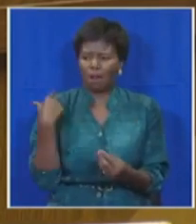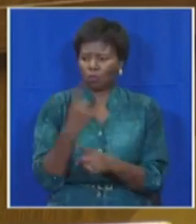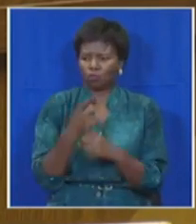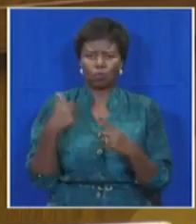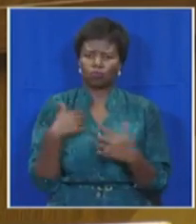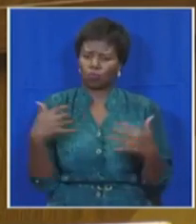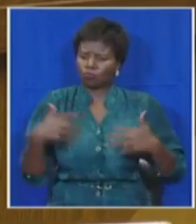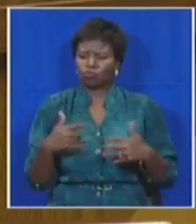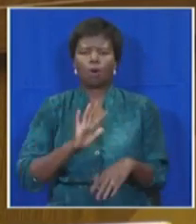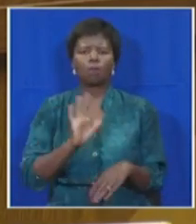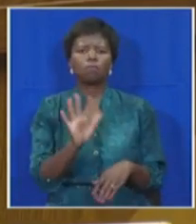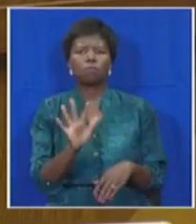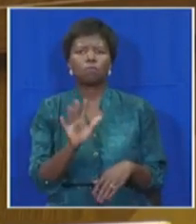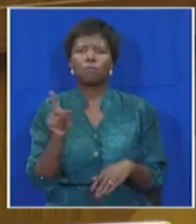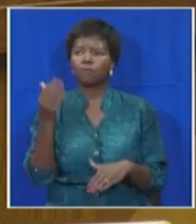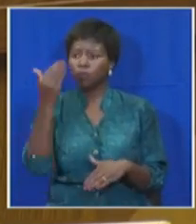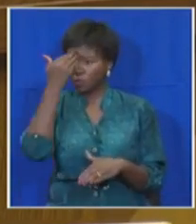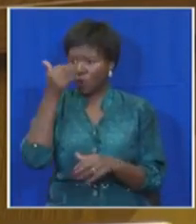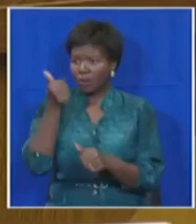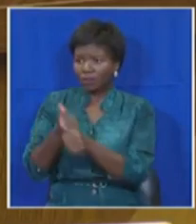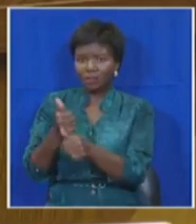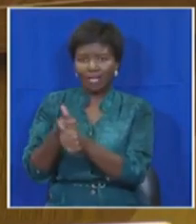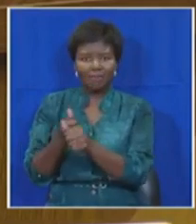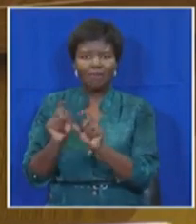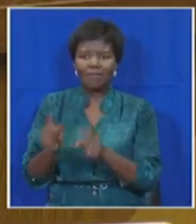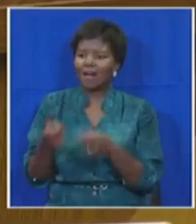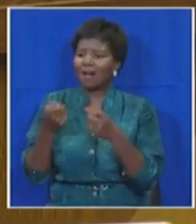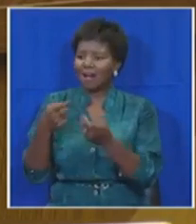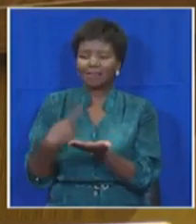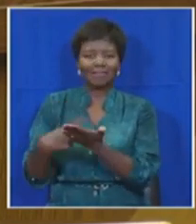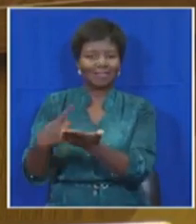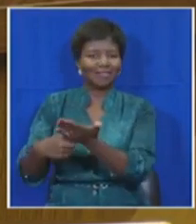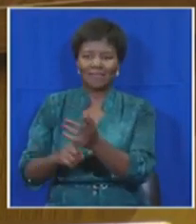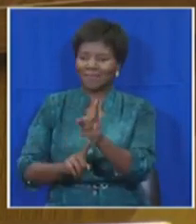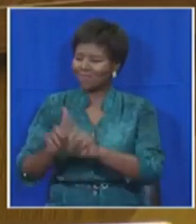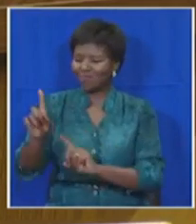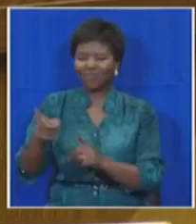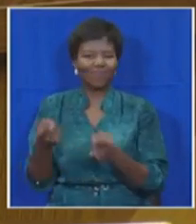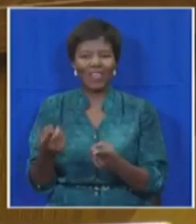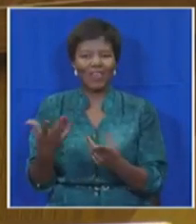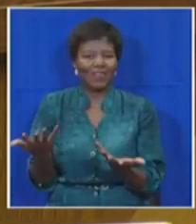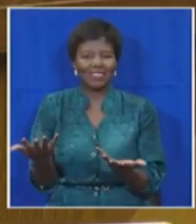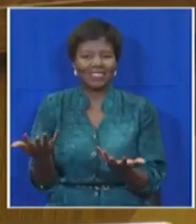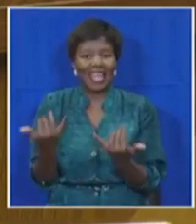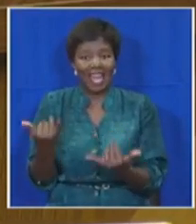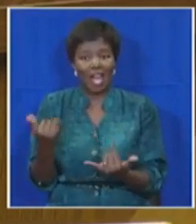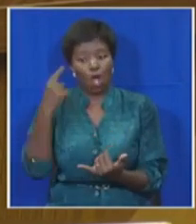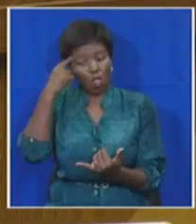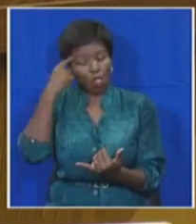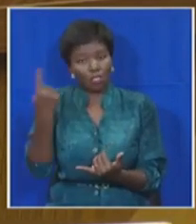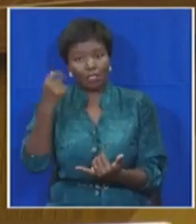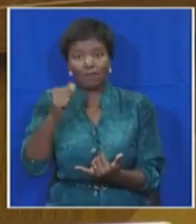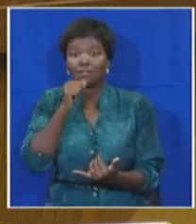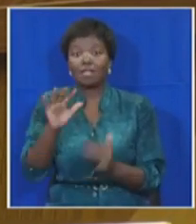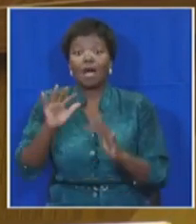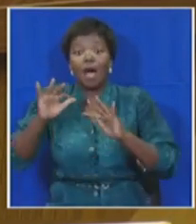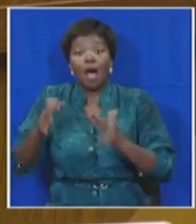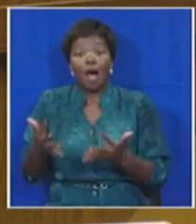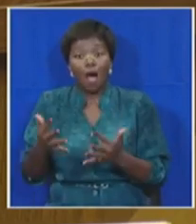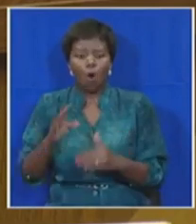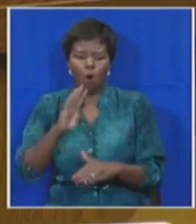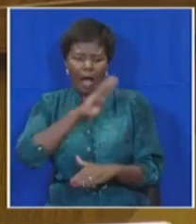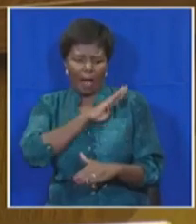He knew that he couldn't win the debate through force of argument. So instead he sought to win it with a show of